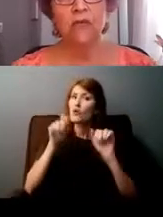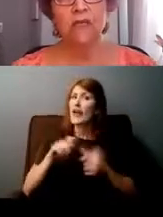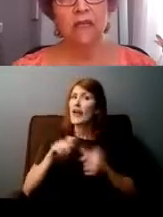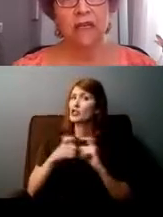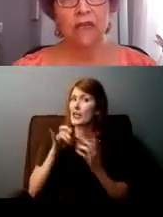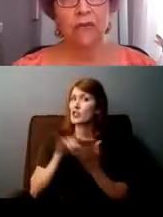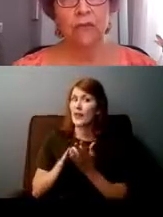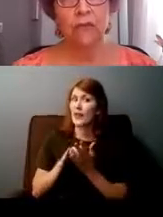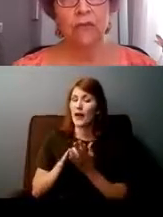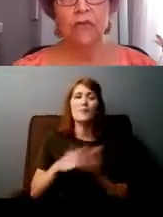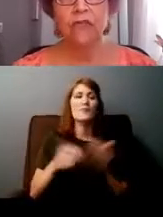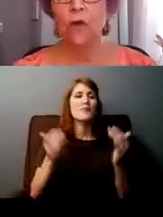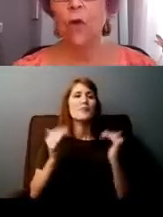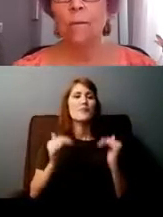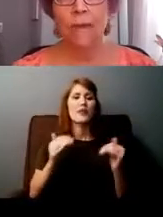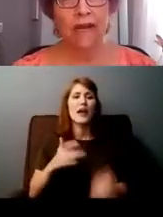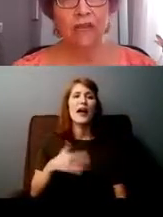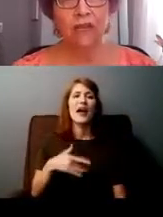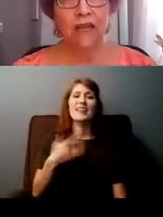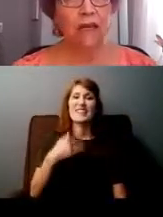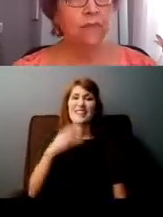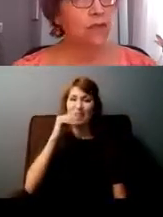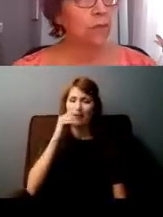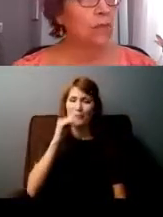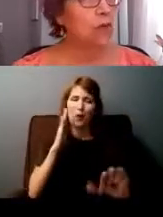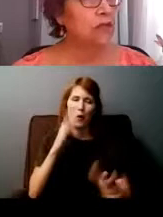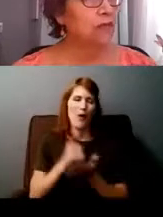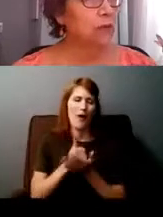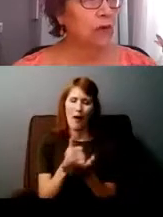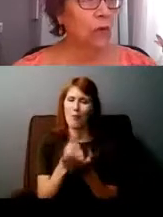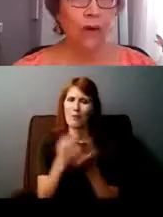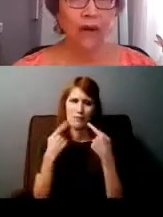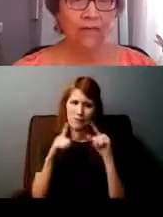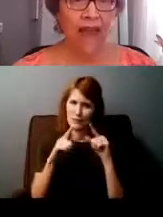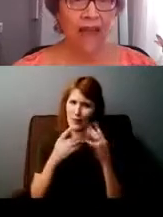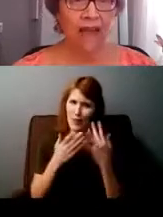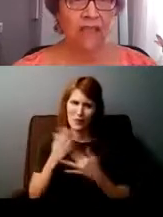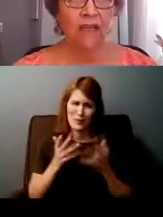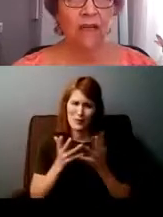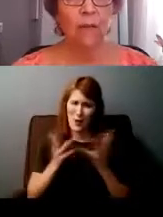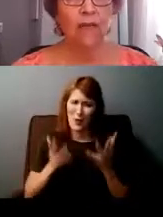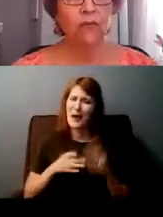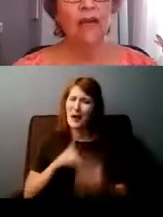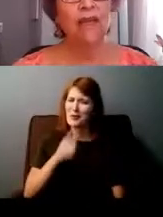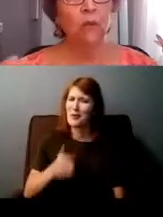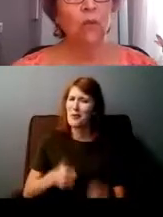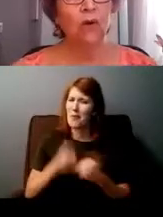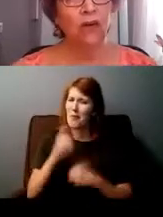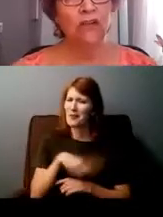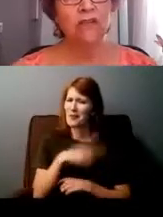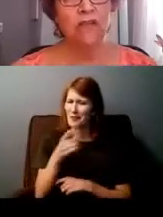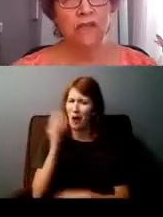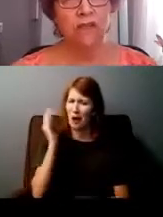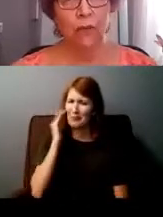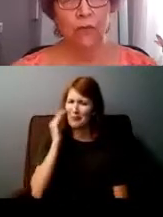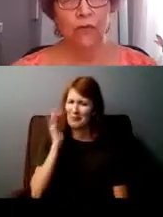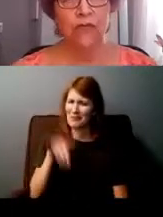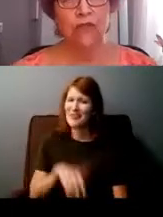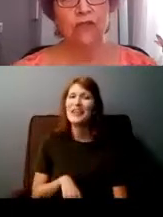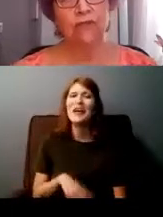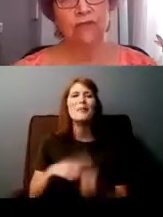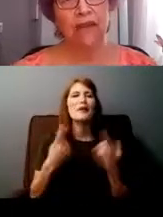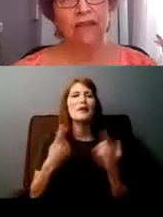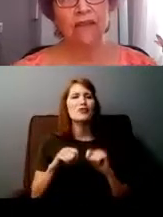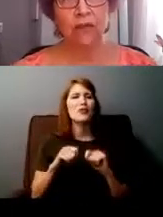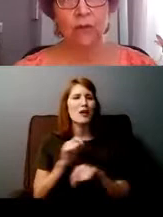humor is going to get you through so much, and I'm sure most of you are aware of that. But trying to work on your sense of humor so